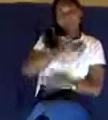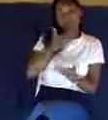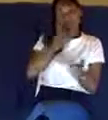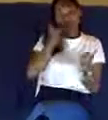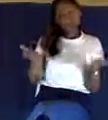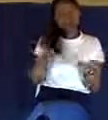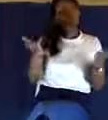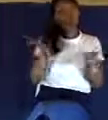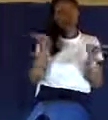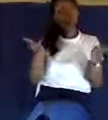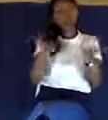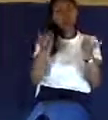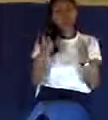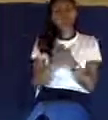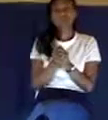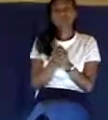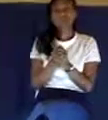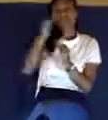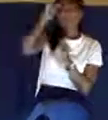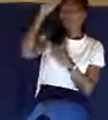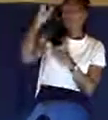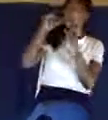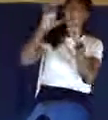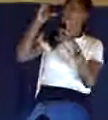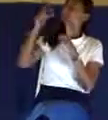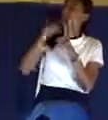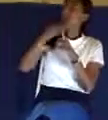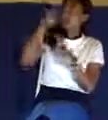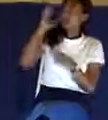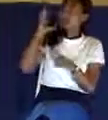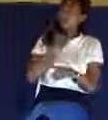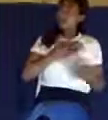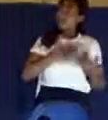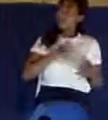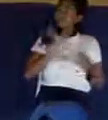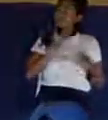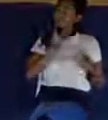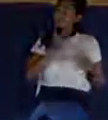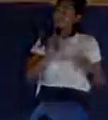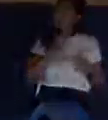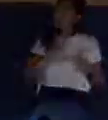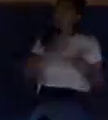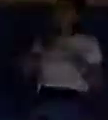encourage you along. Father, bless again your word to hearing hearts, we pray in Jesus' name.